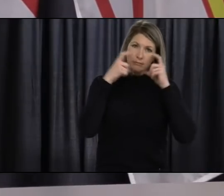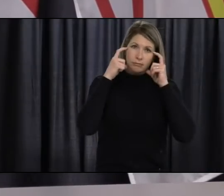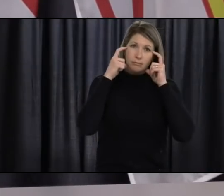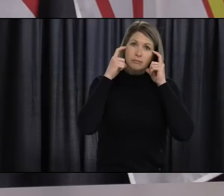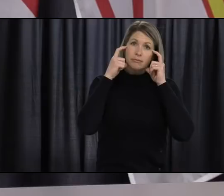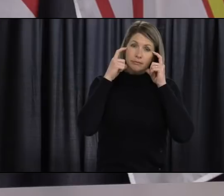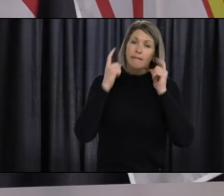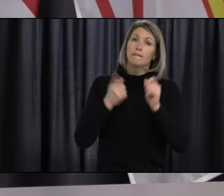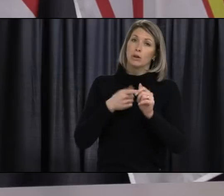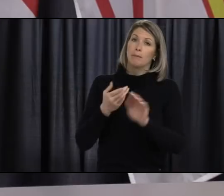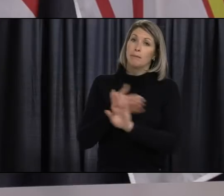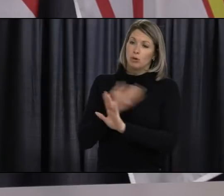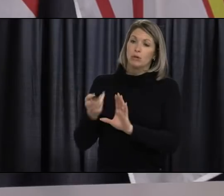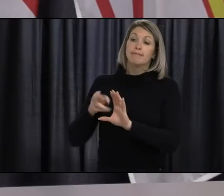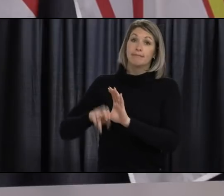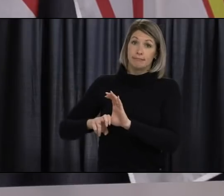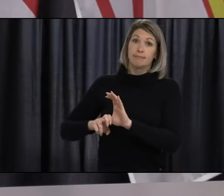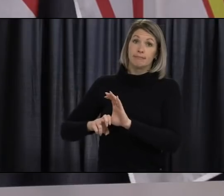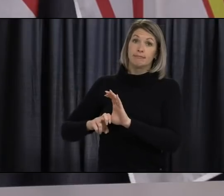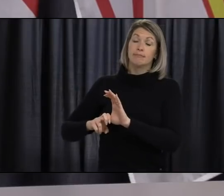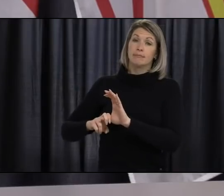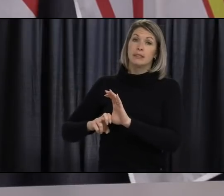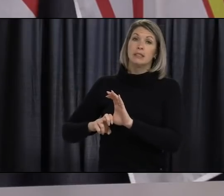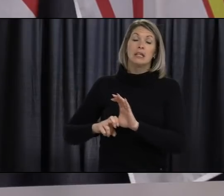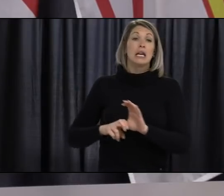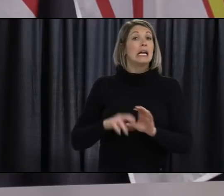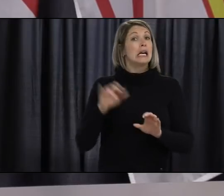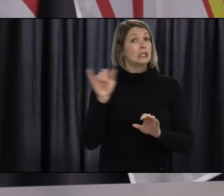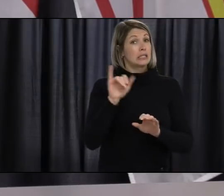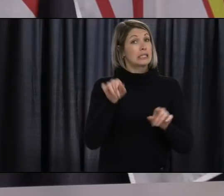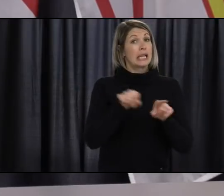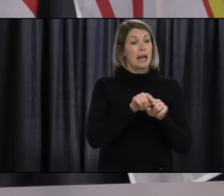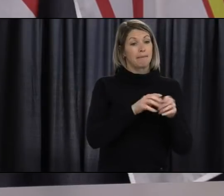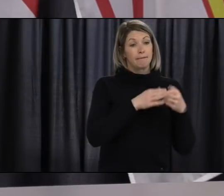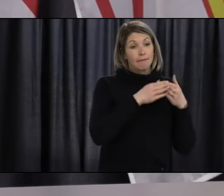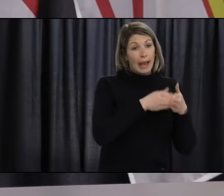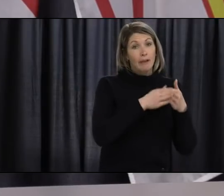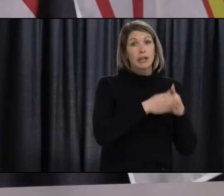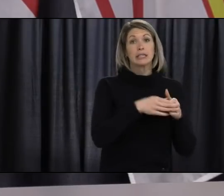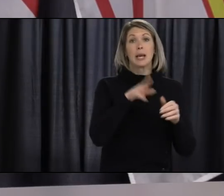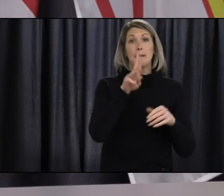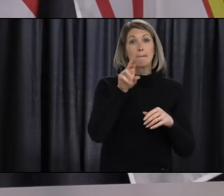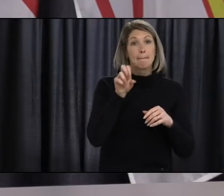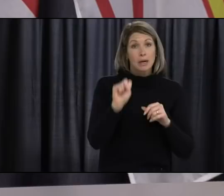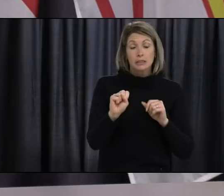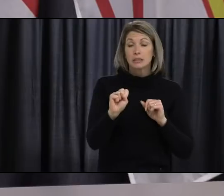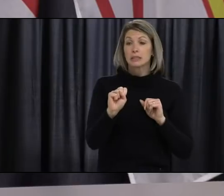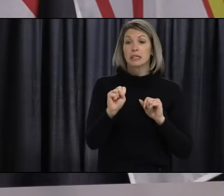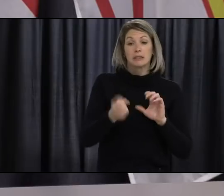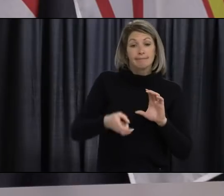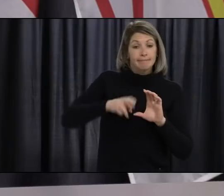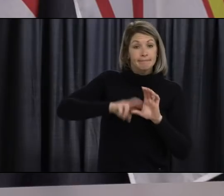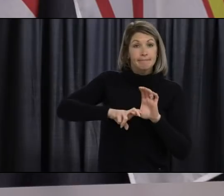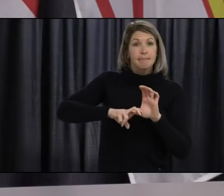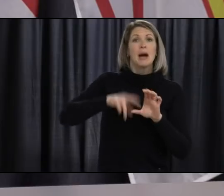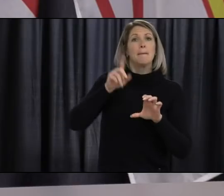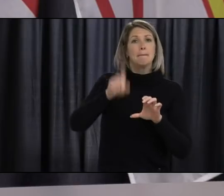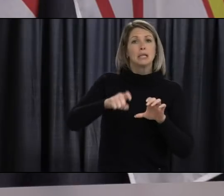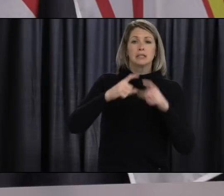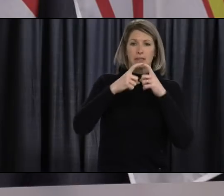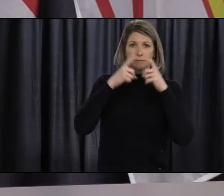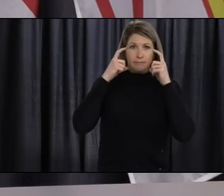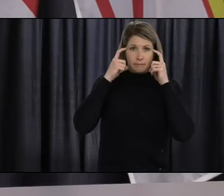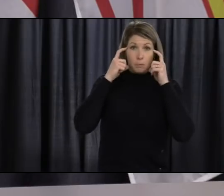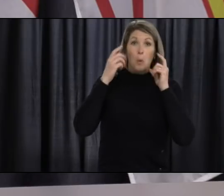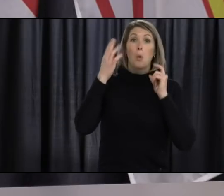distancing. But it's also for those that travel on ferries and in buses around our province as well. So what it comes down to is